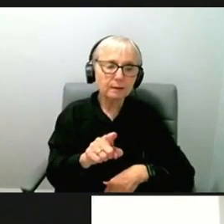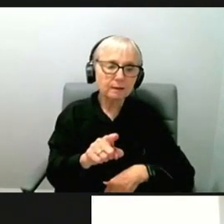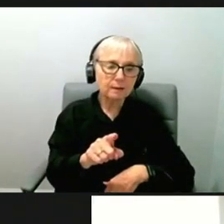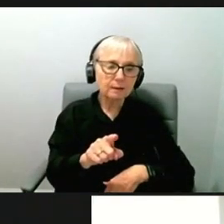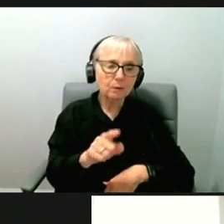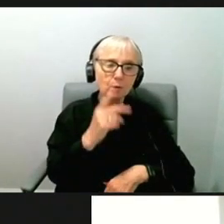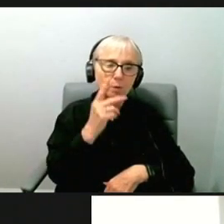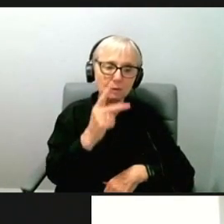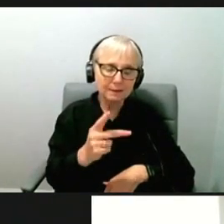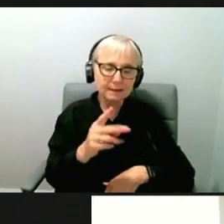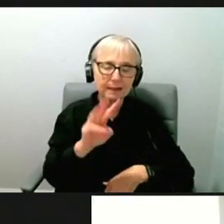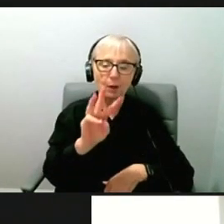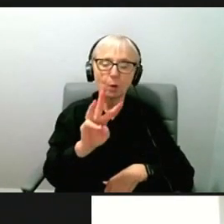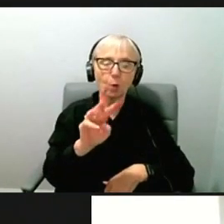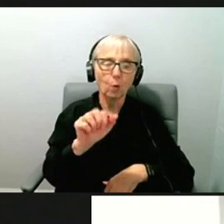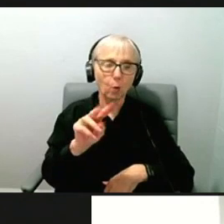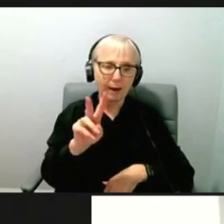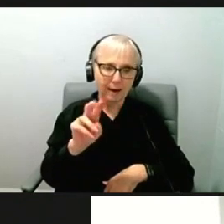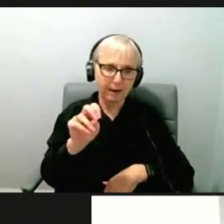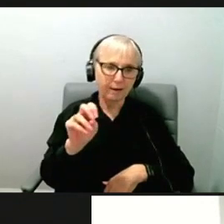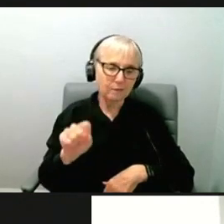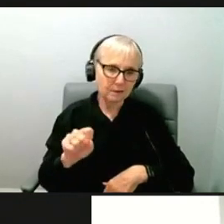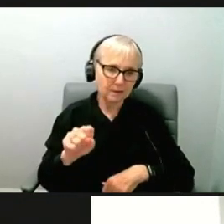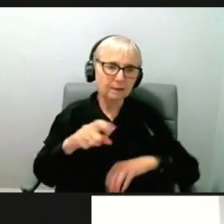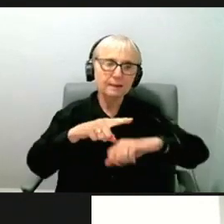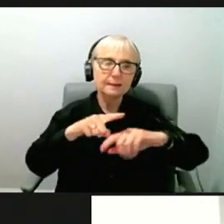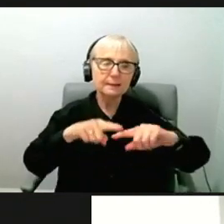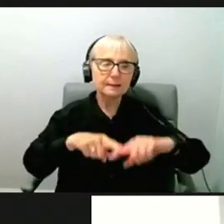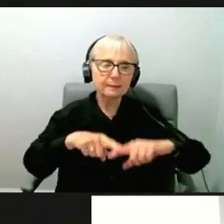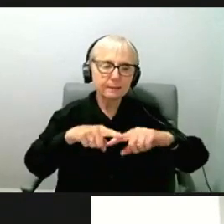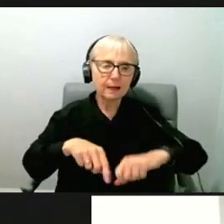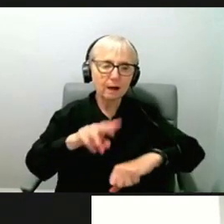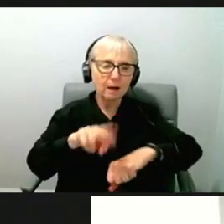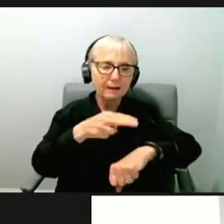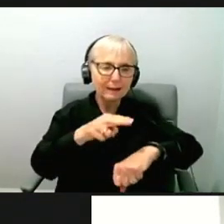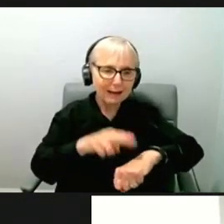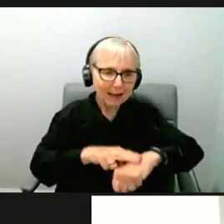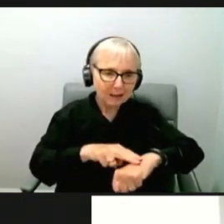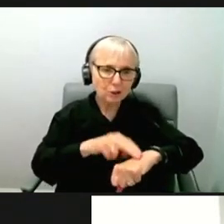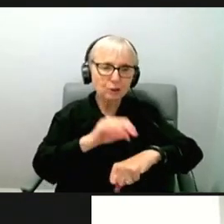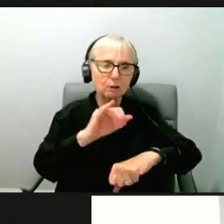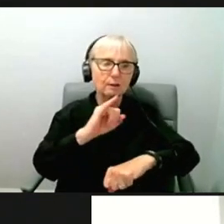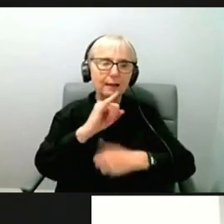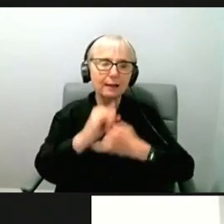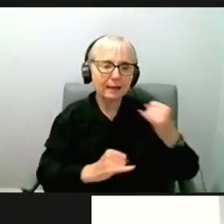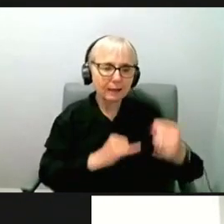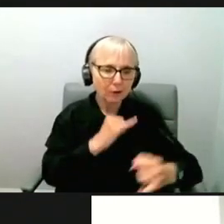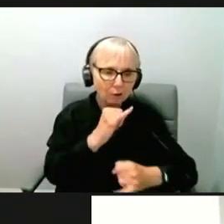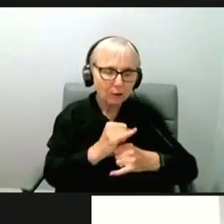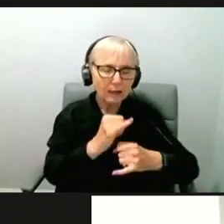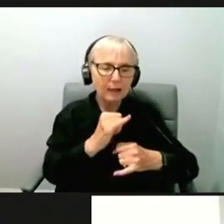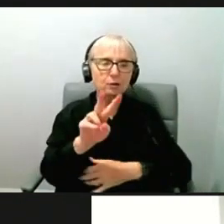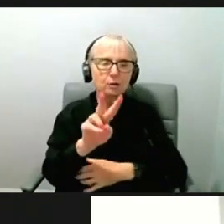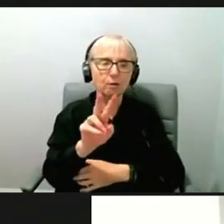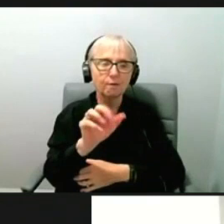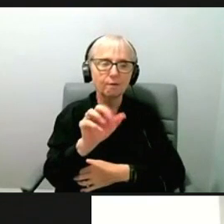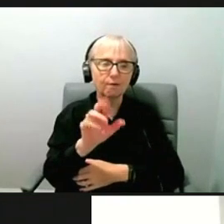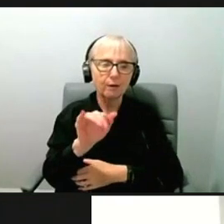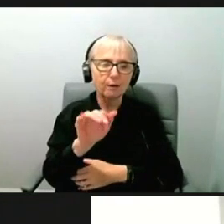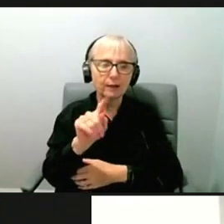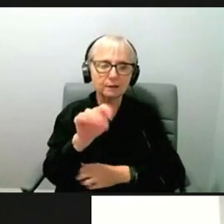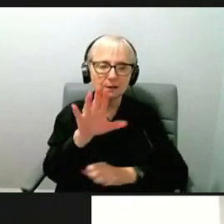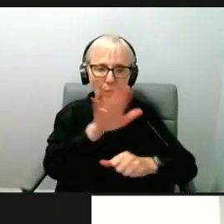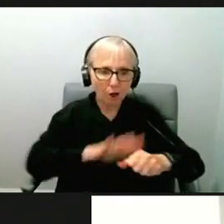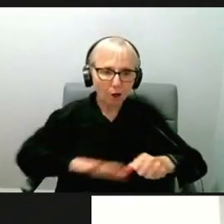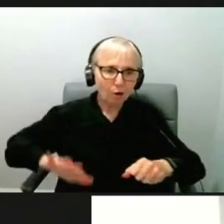to see waves depending on the national and international movement of variants across the world, and